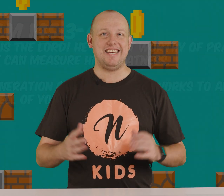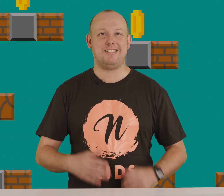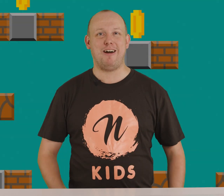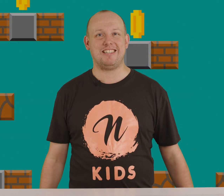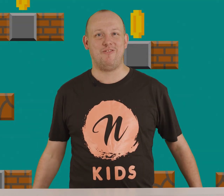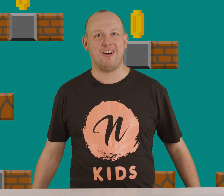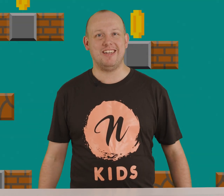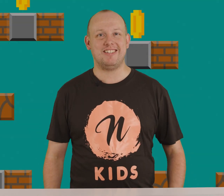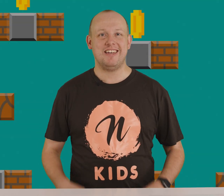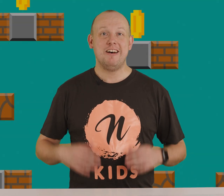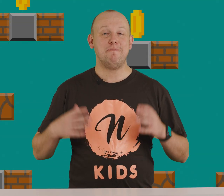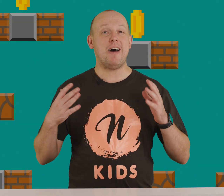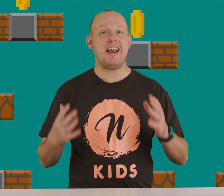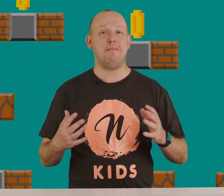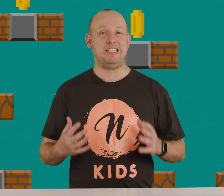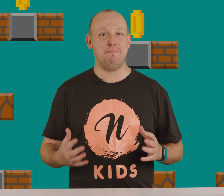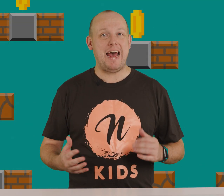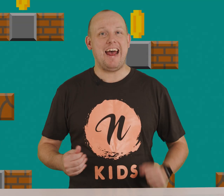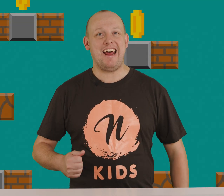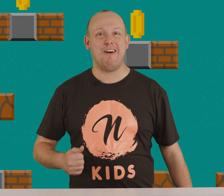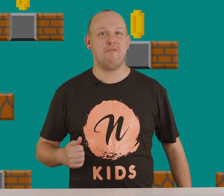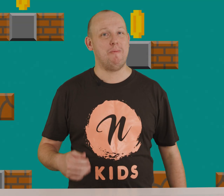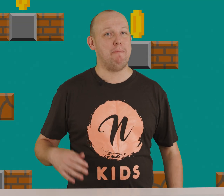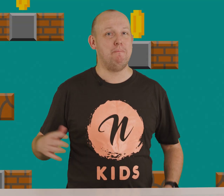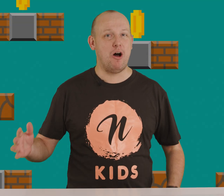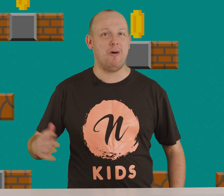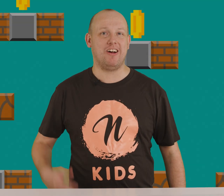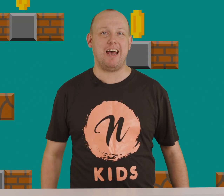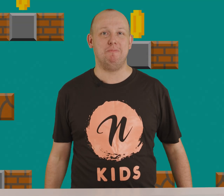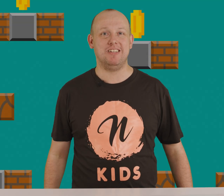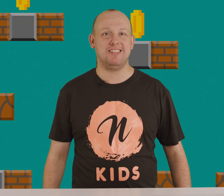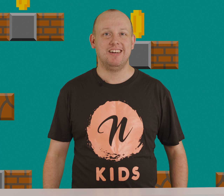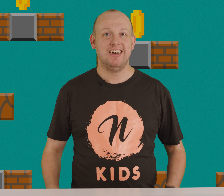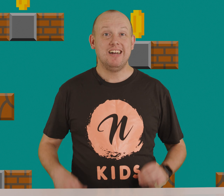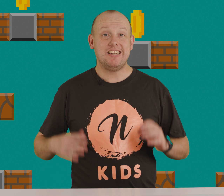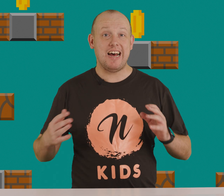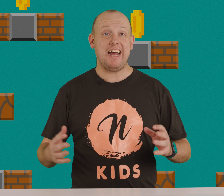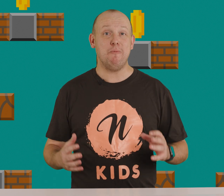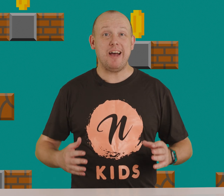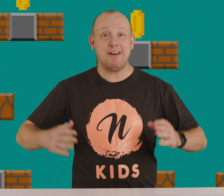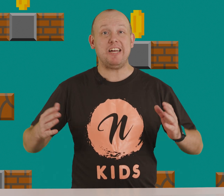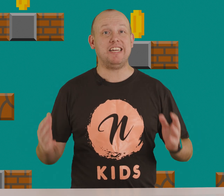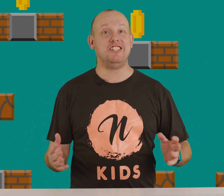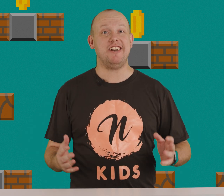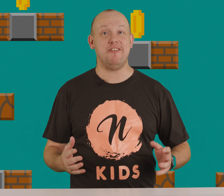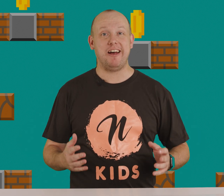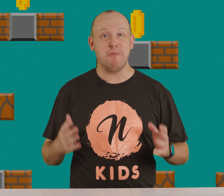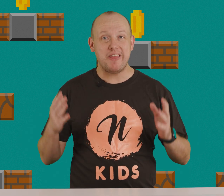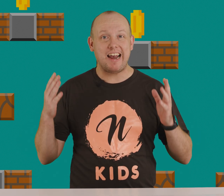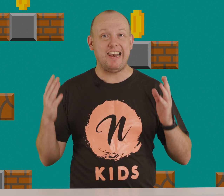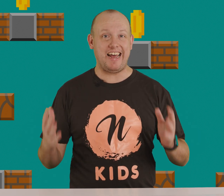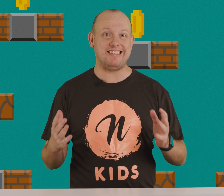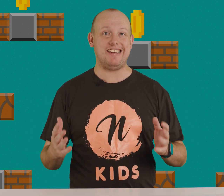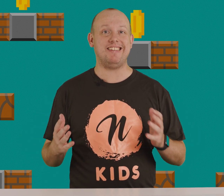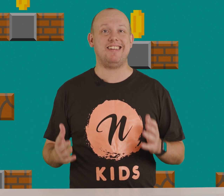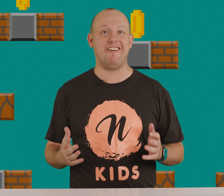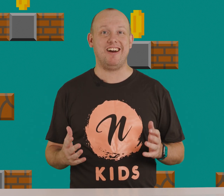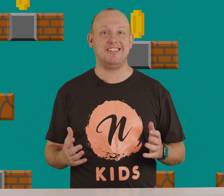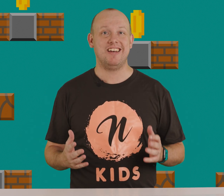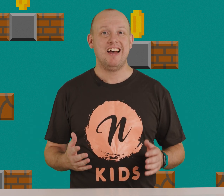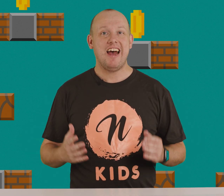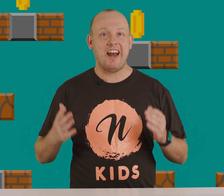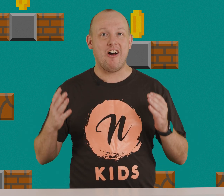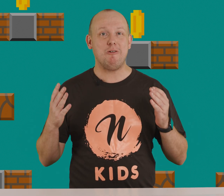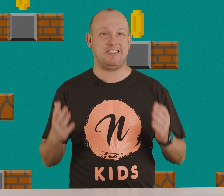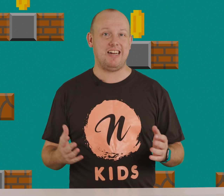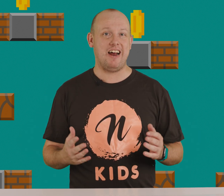1 Peter 5:8. Hey there, Sprouts and Rockets. My name is Matt and I'm from our Belmont campus. Today we're going to be continuing with our legacy